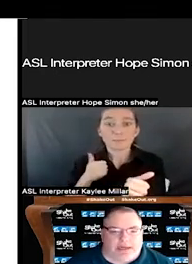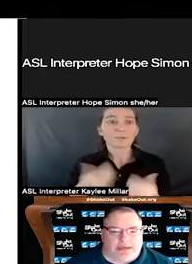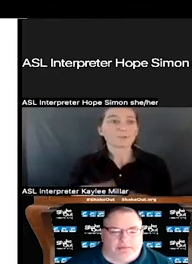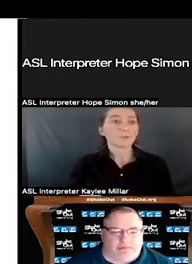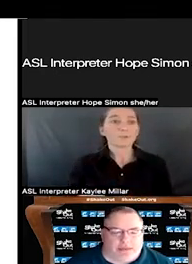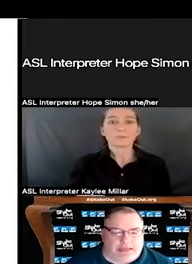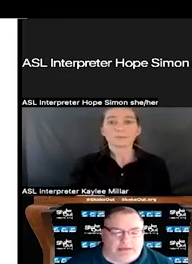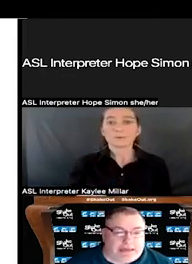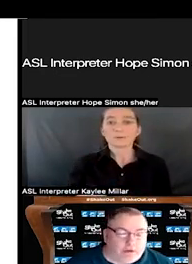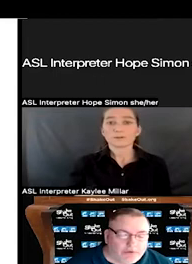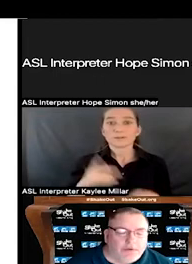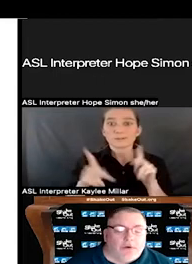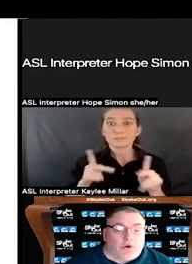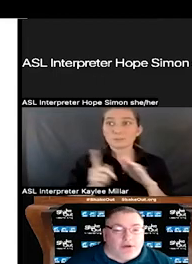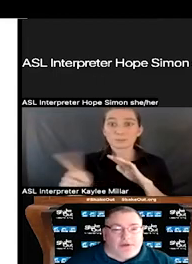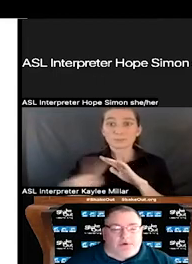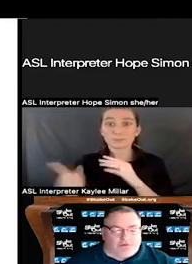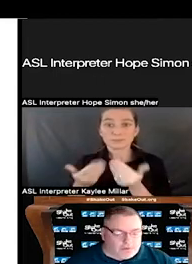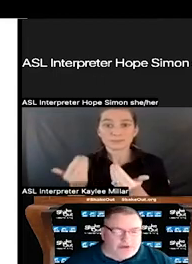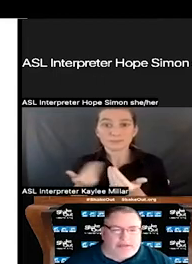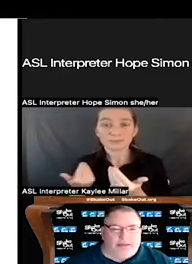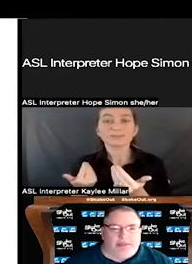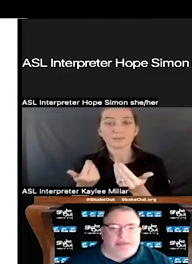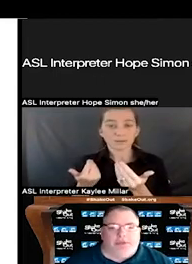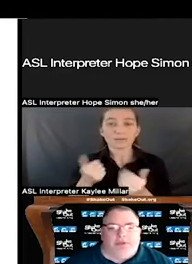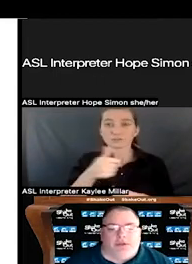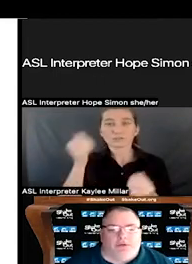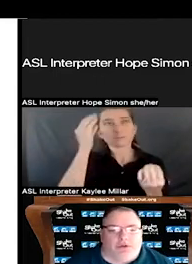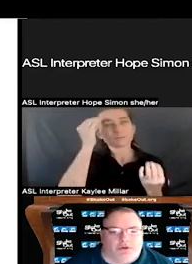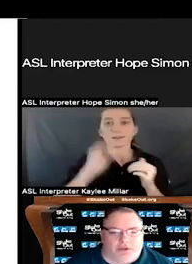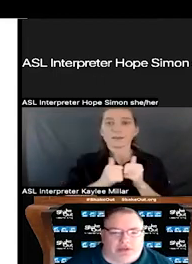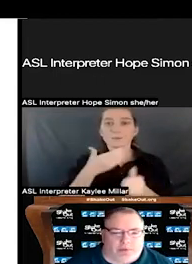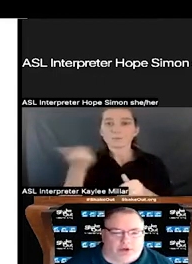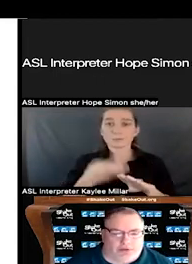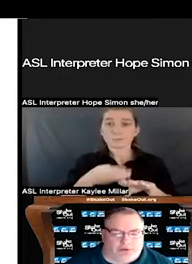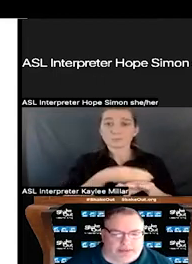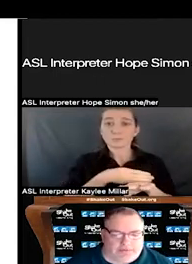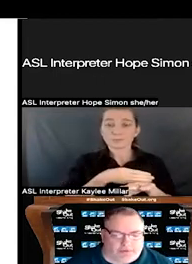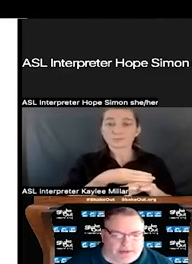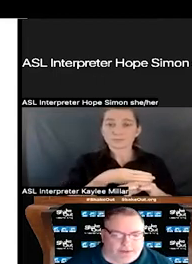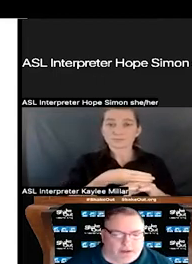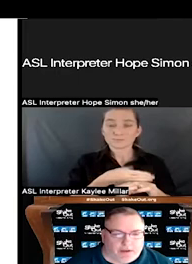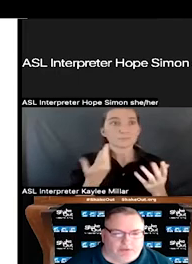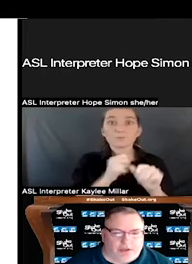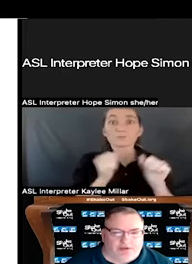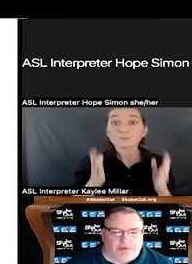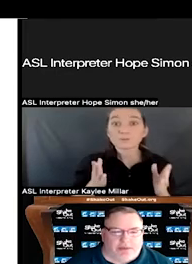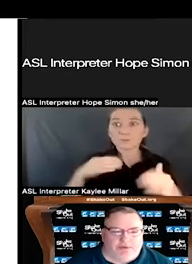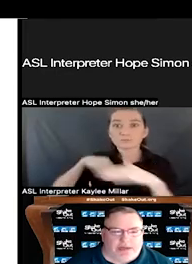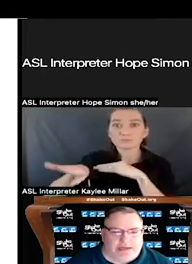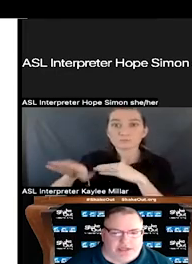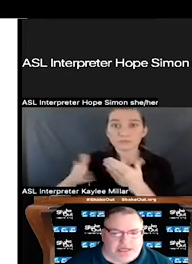people can't get out or even rescuers can't come in. So doing this type of work is really key for that, as well